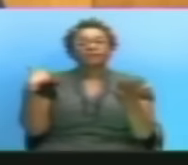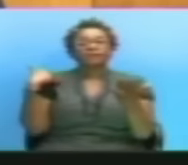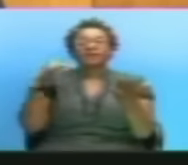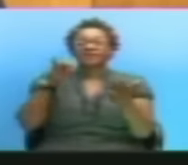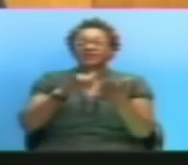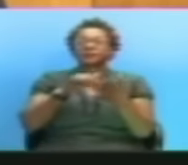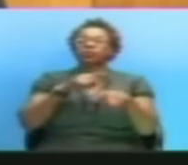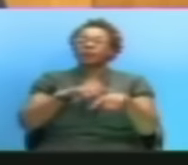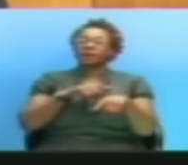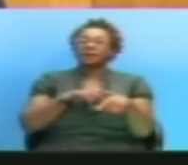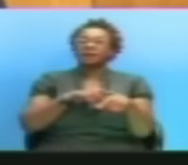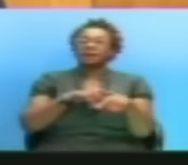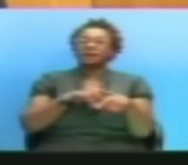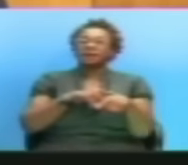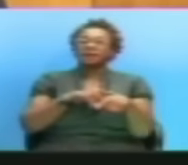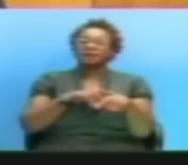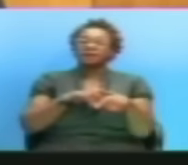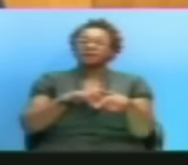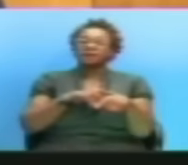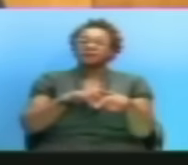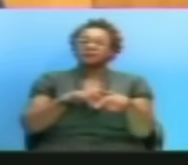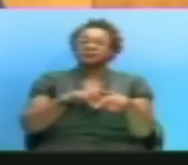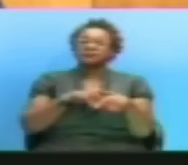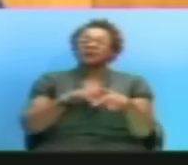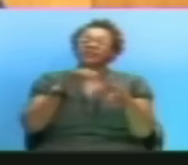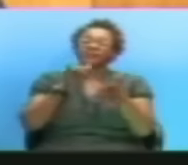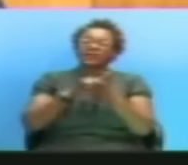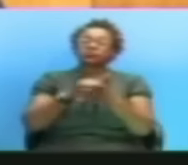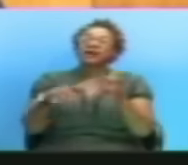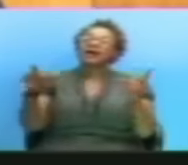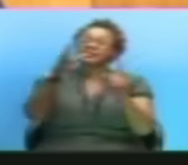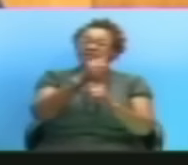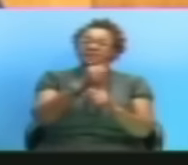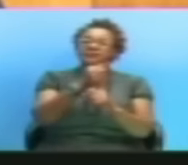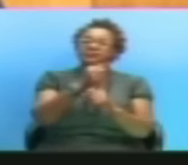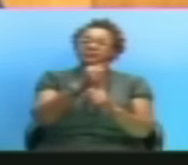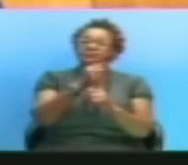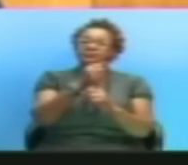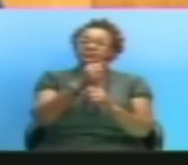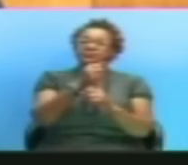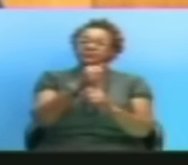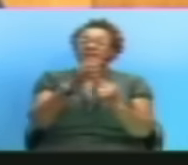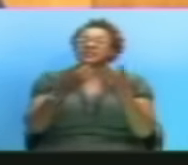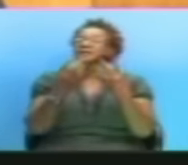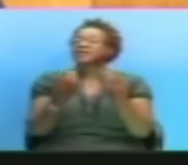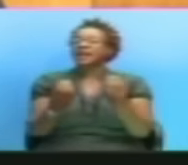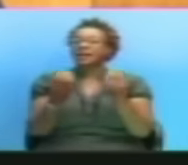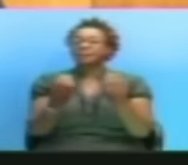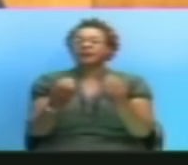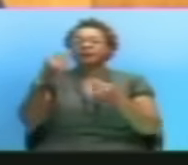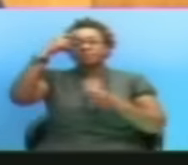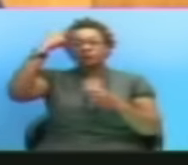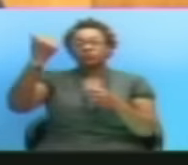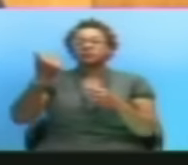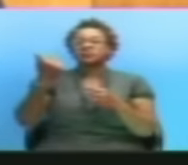when the climax was attained. And this is simply because